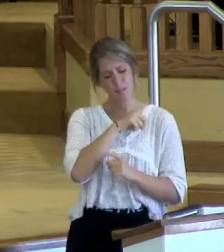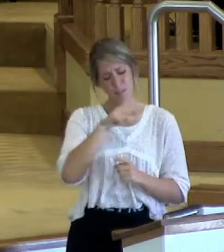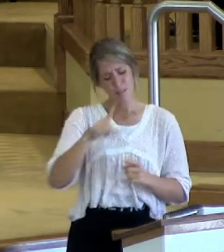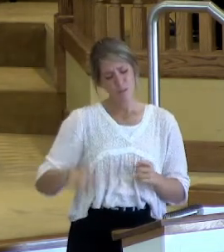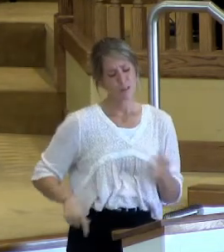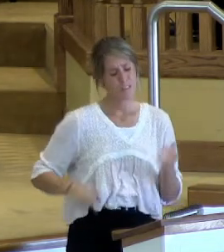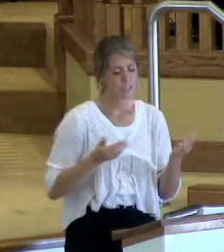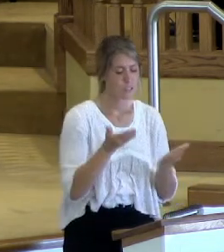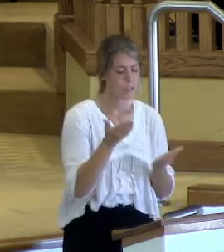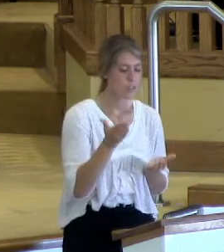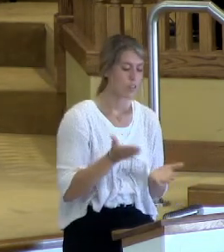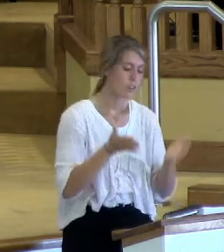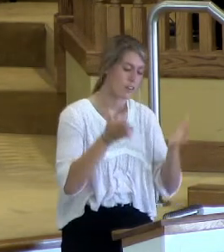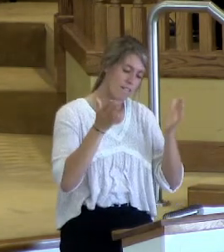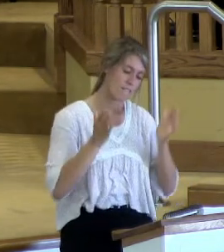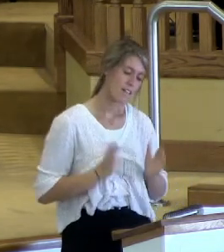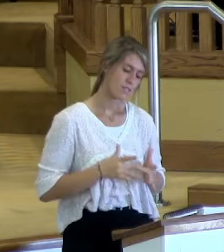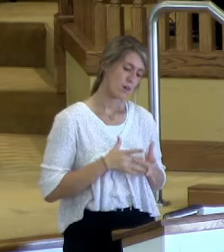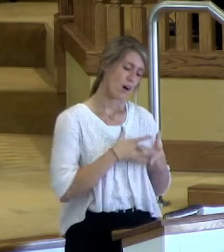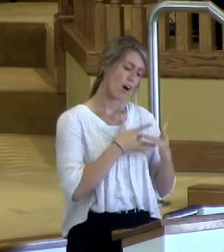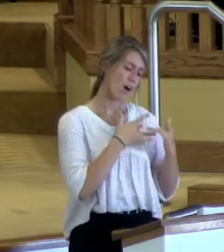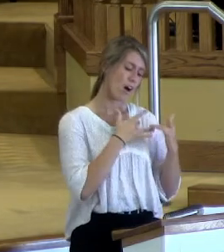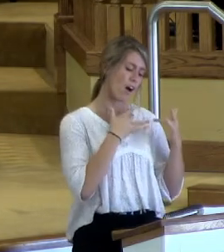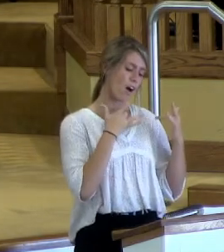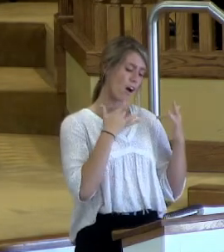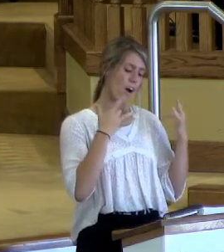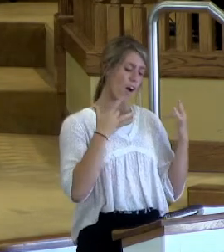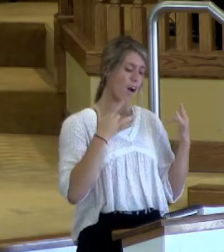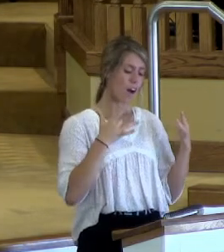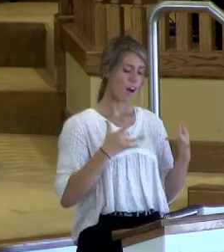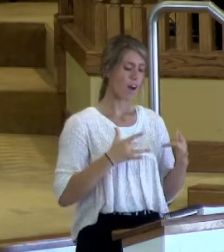me, Lord, a servant's